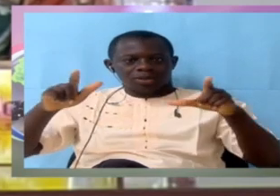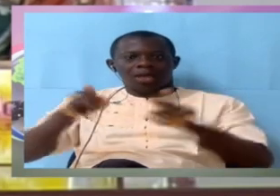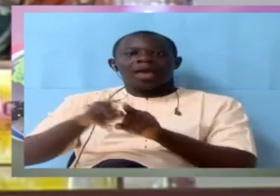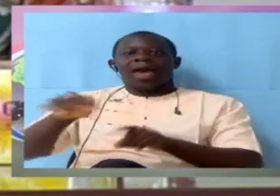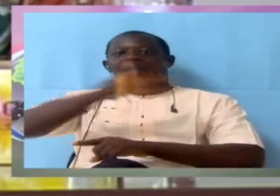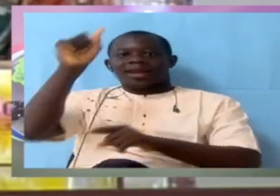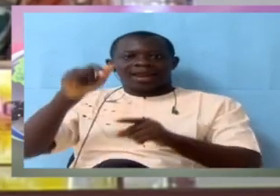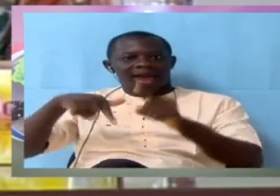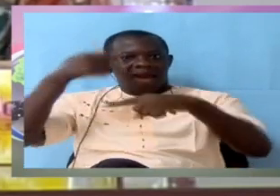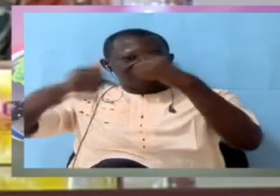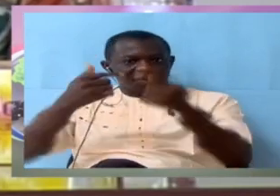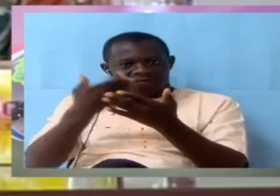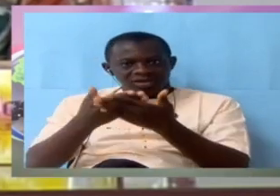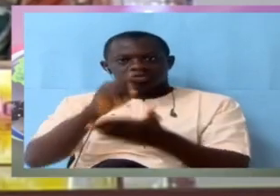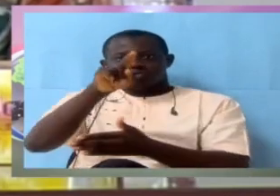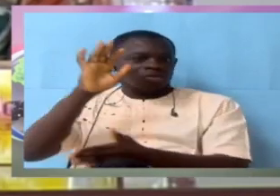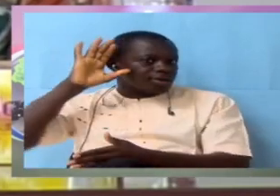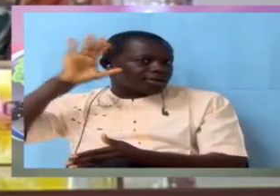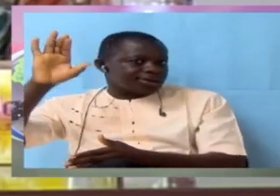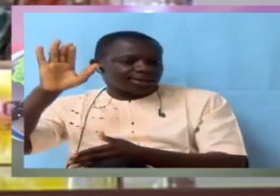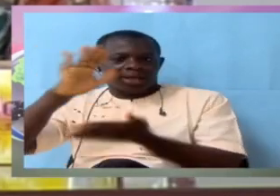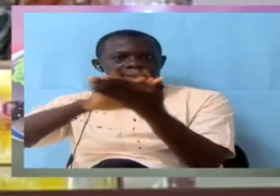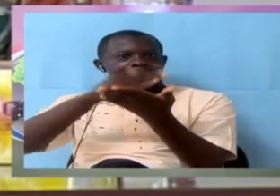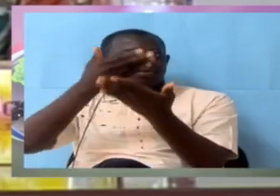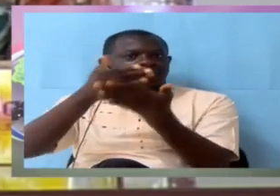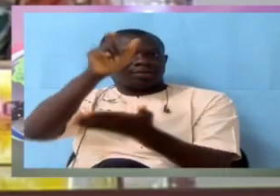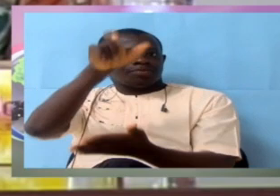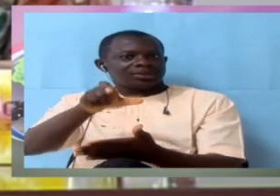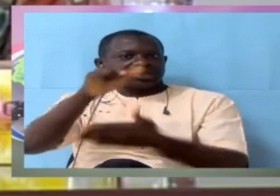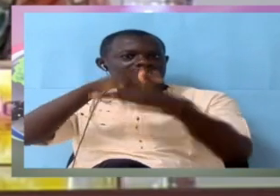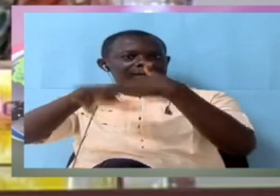Then you will listen to the interpretation in Mandinka before you shall give your answer.